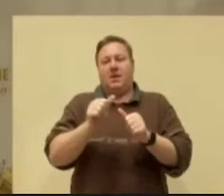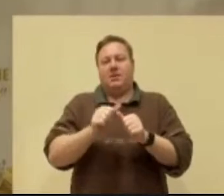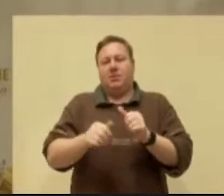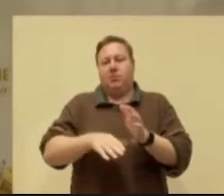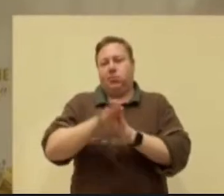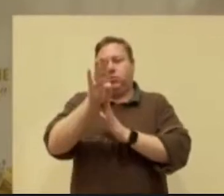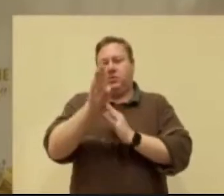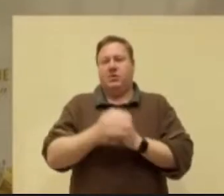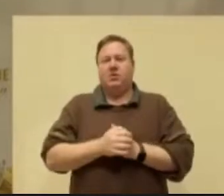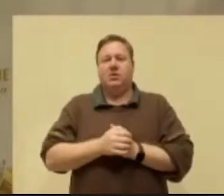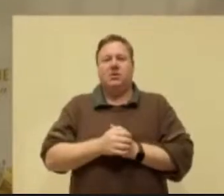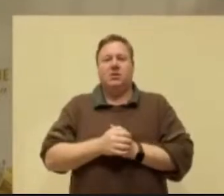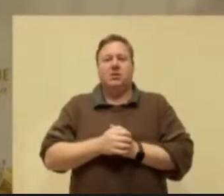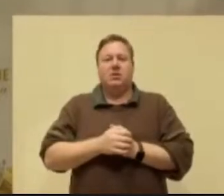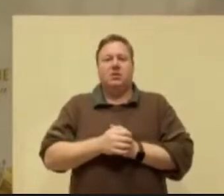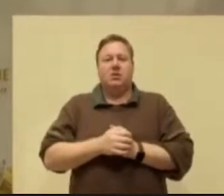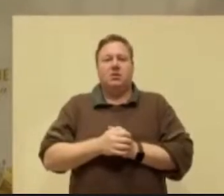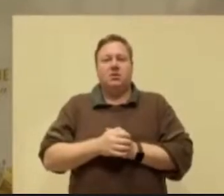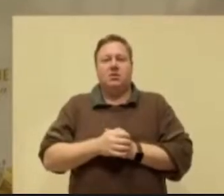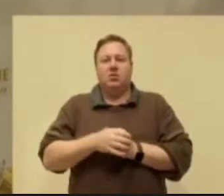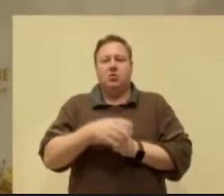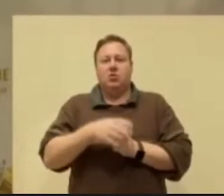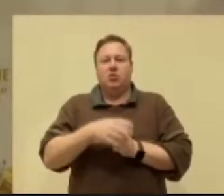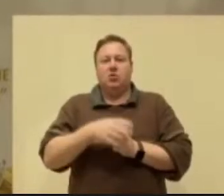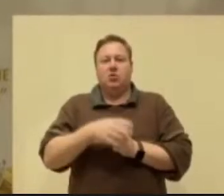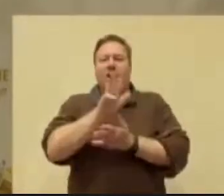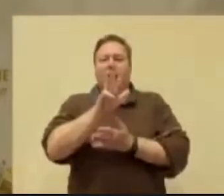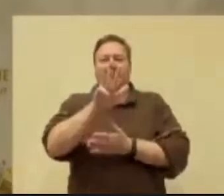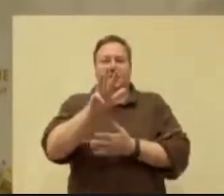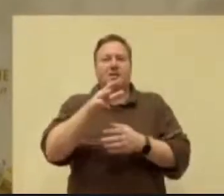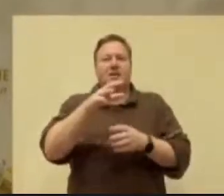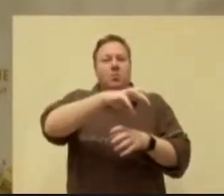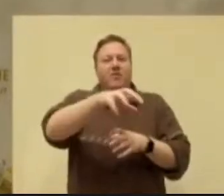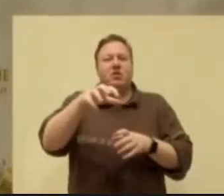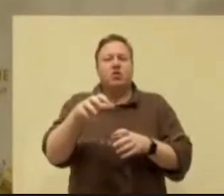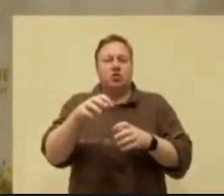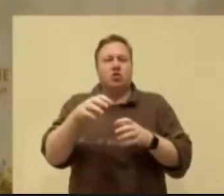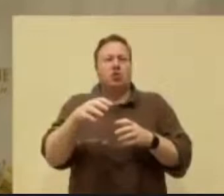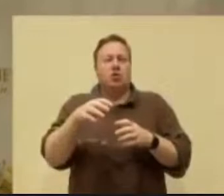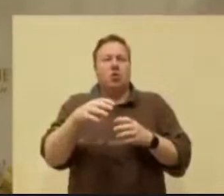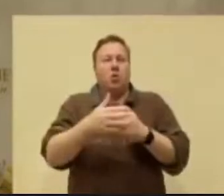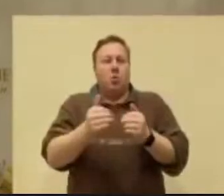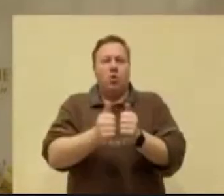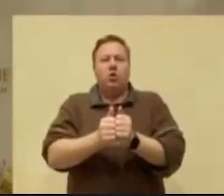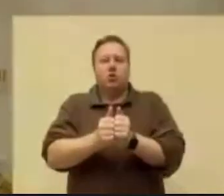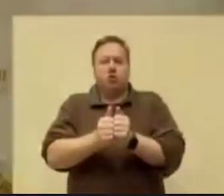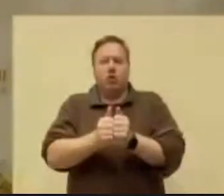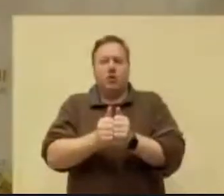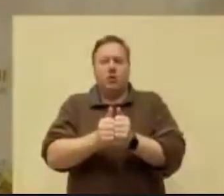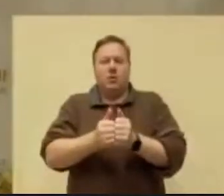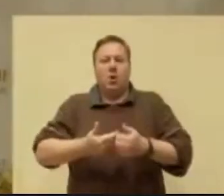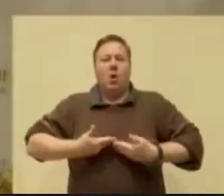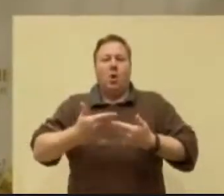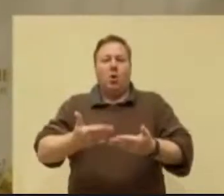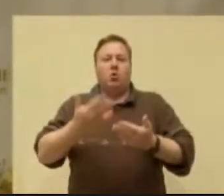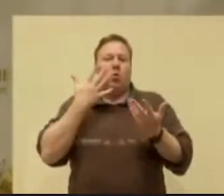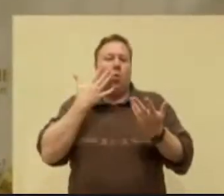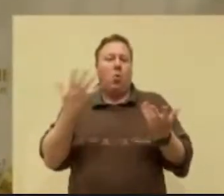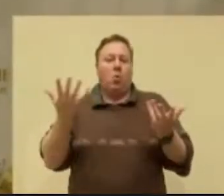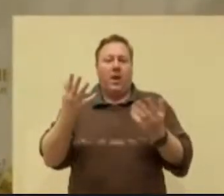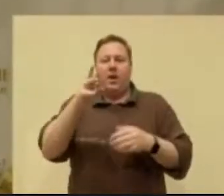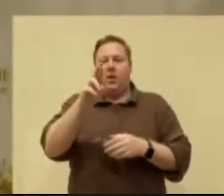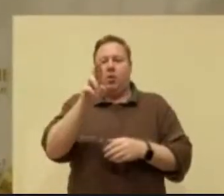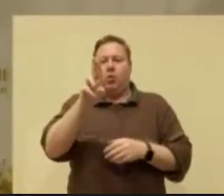a provincial workshop in partnership with proudly south african was also hosted in rustenberg in the hunter's trust hotel